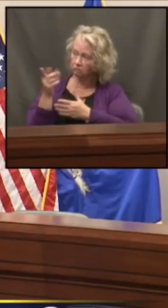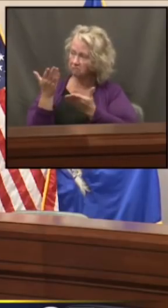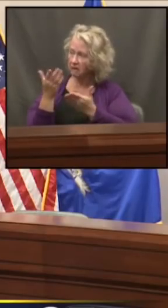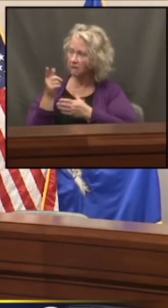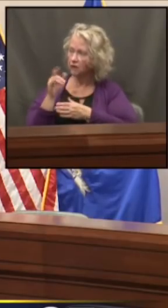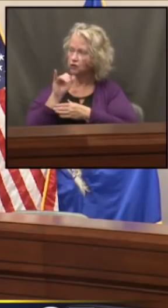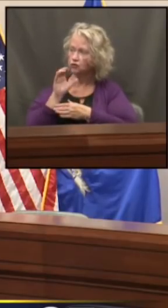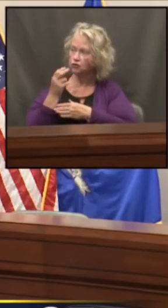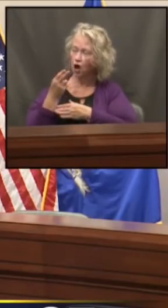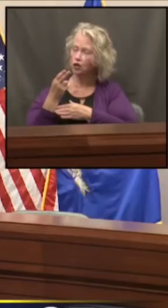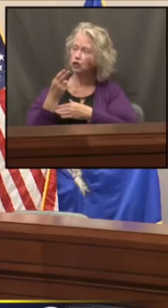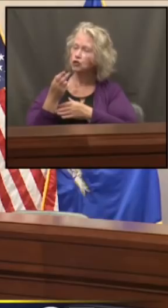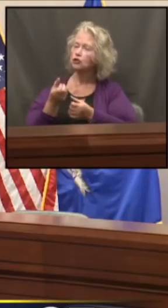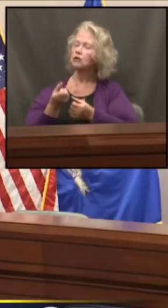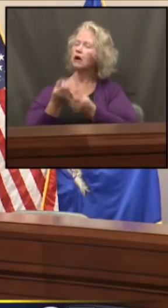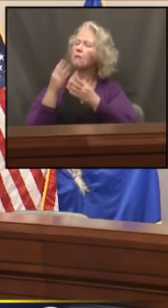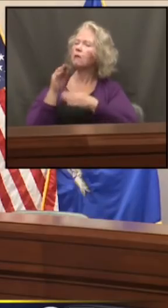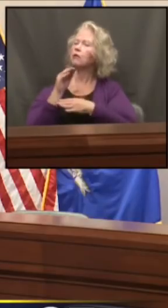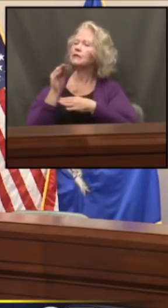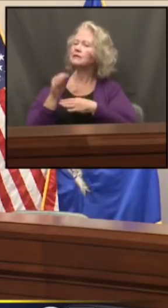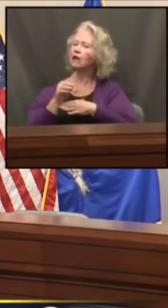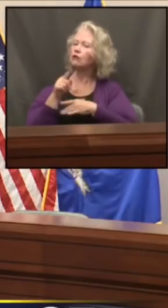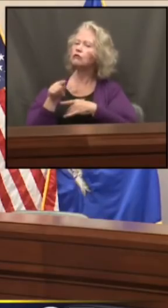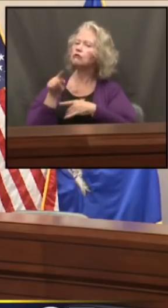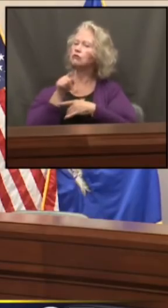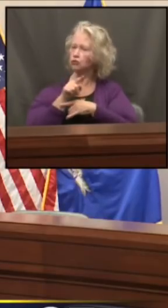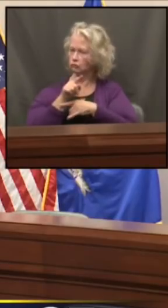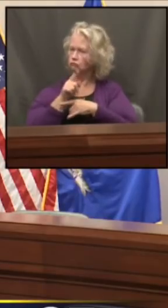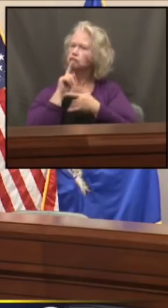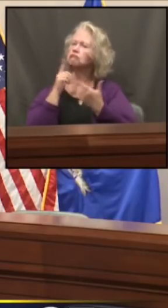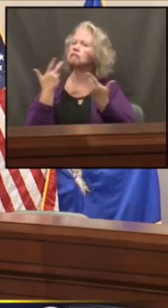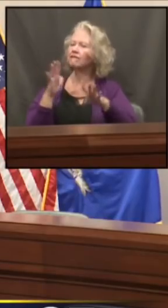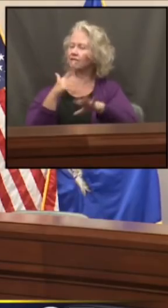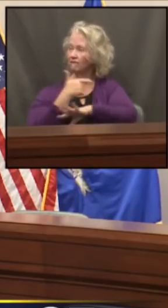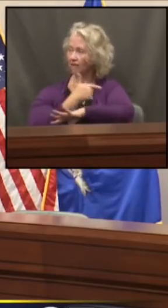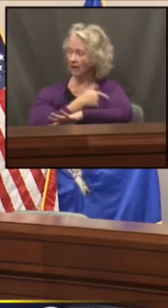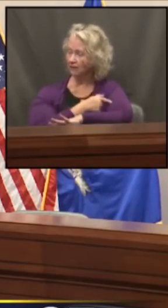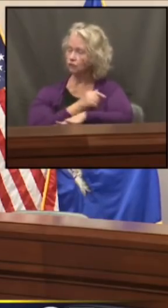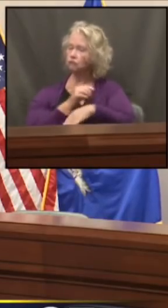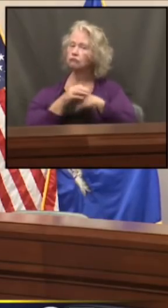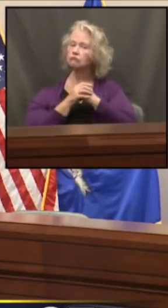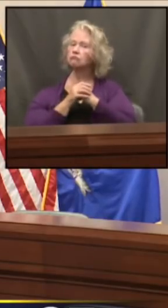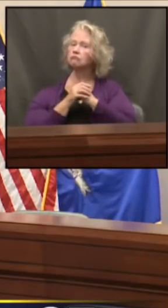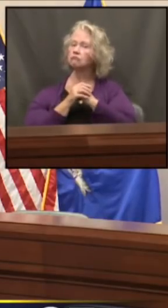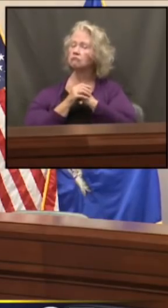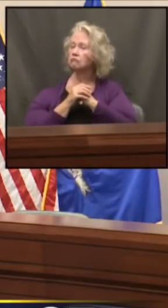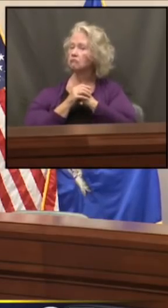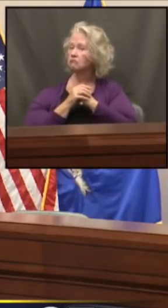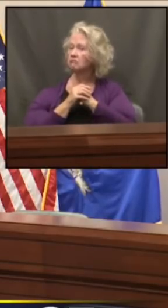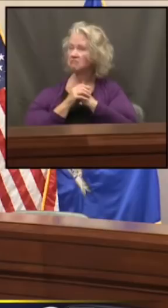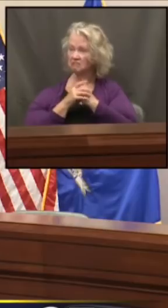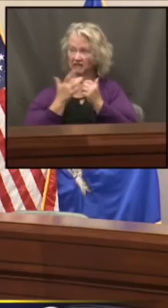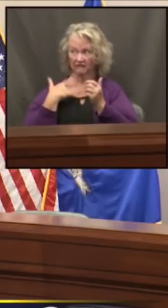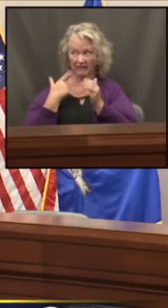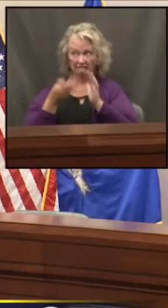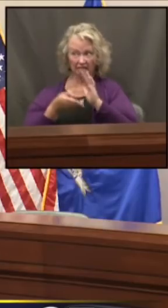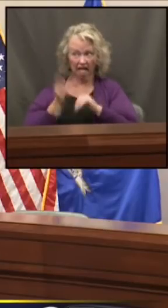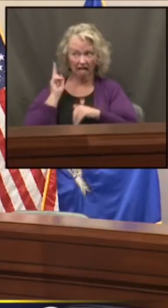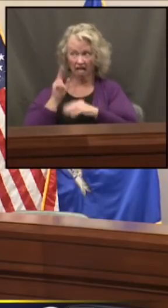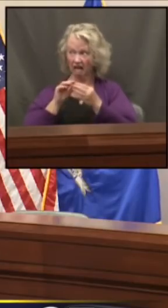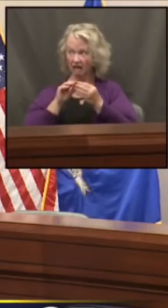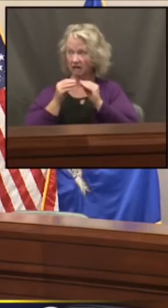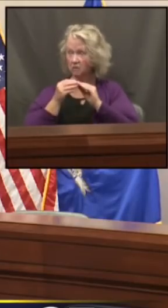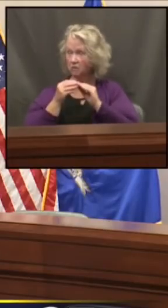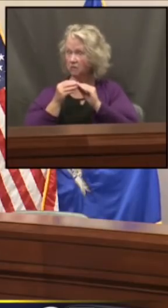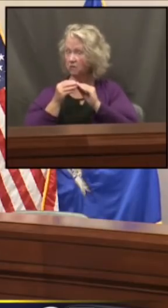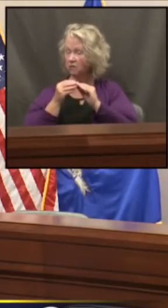a percentage of school bus drivers that are vaccinated? Is there going to be a large number of